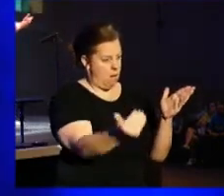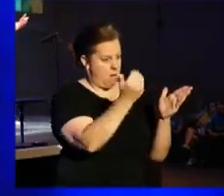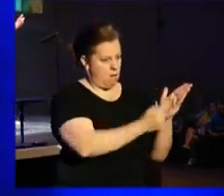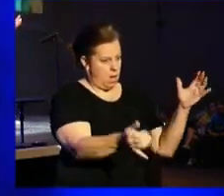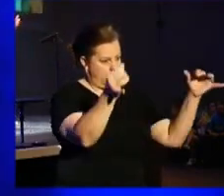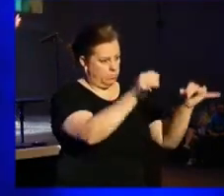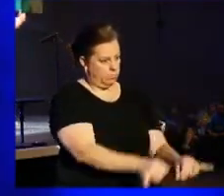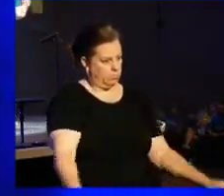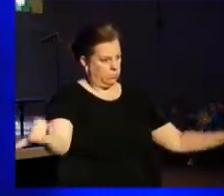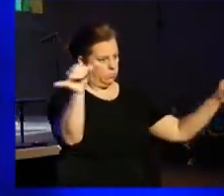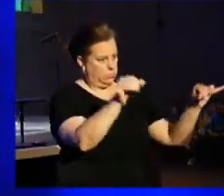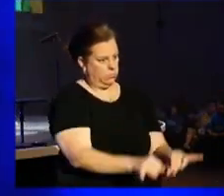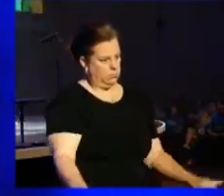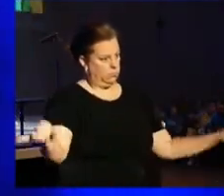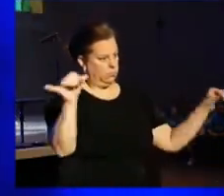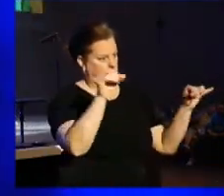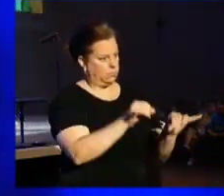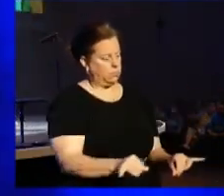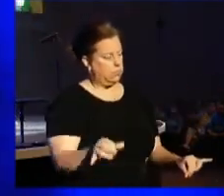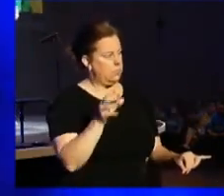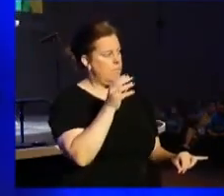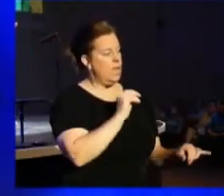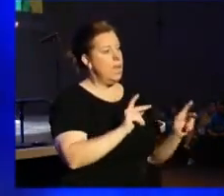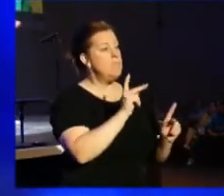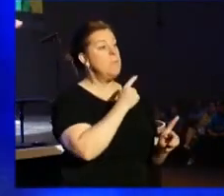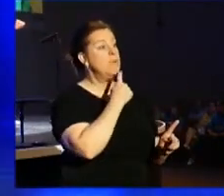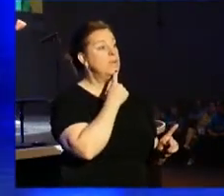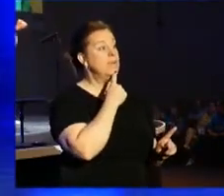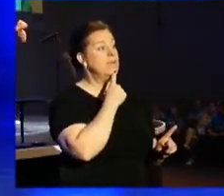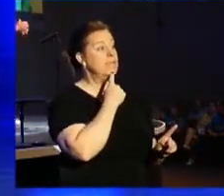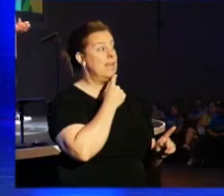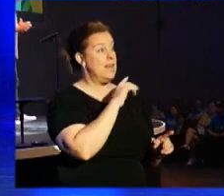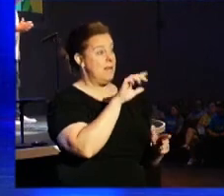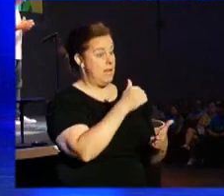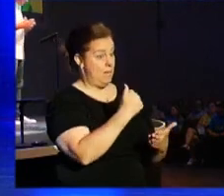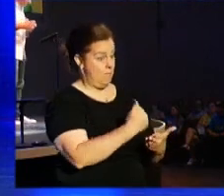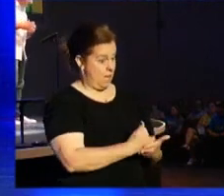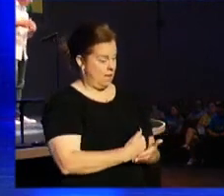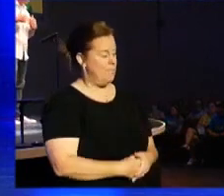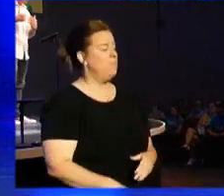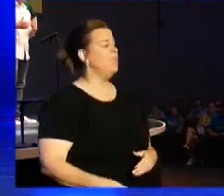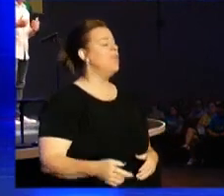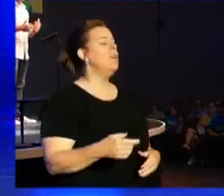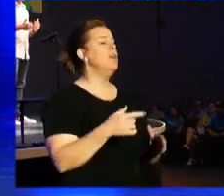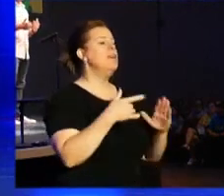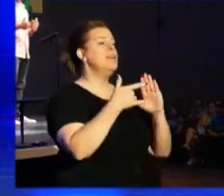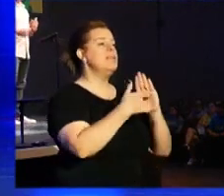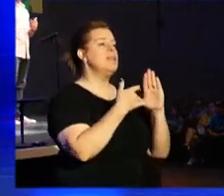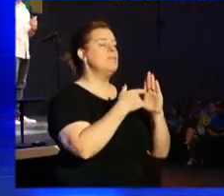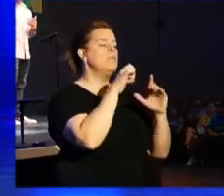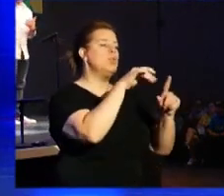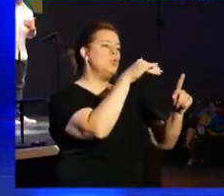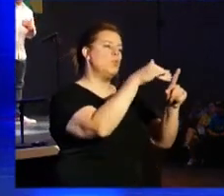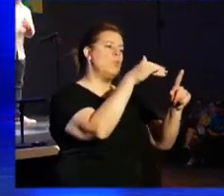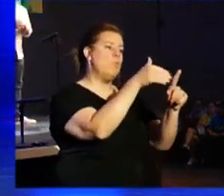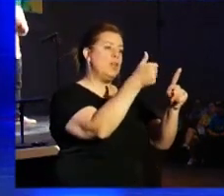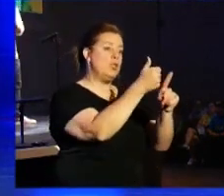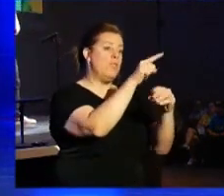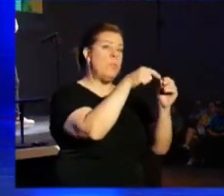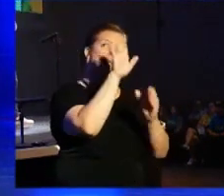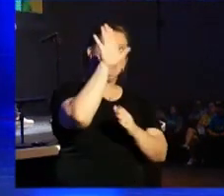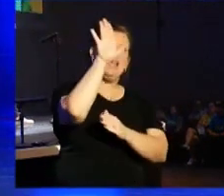who volunteered in VBS said, amen, on those days we need to remind ourselves of the kindness of the